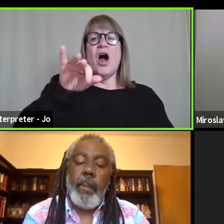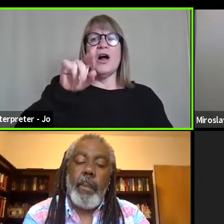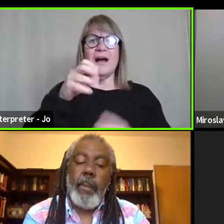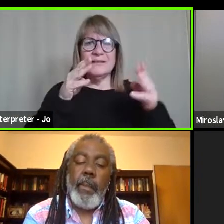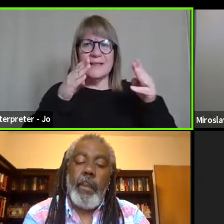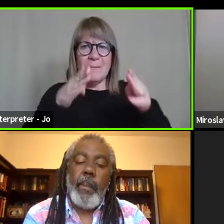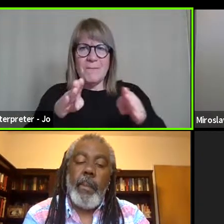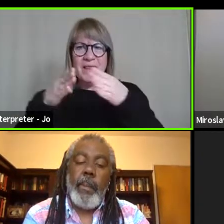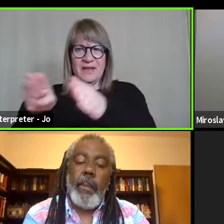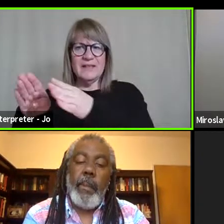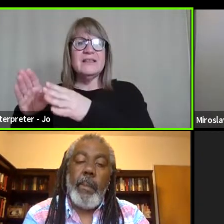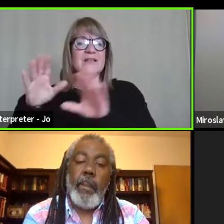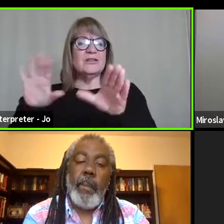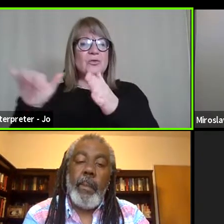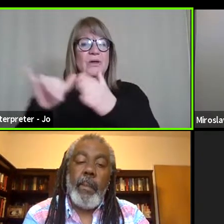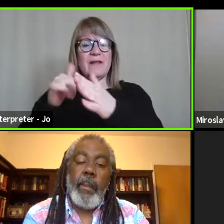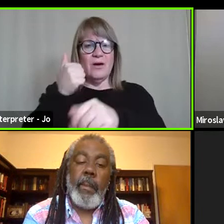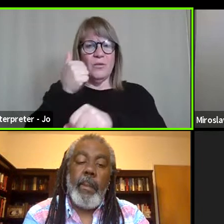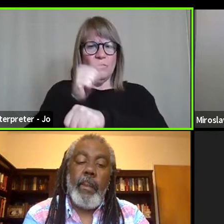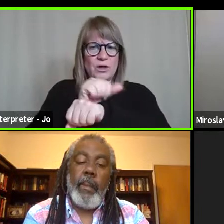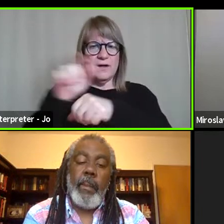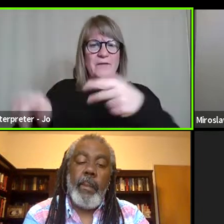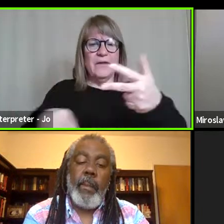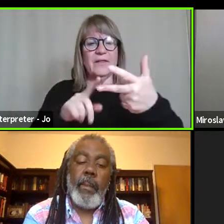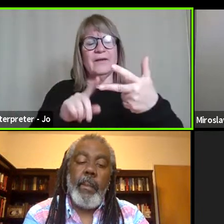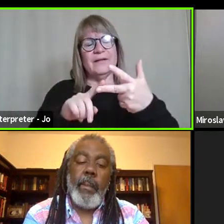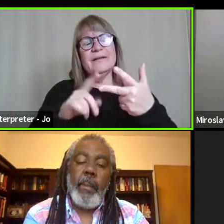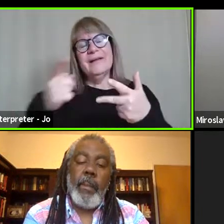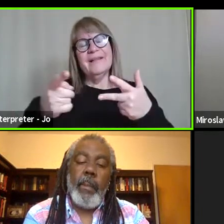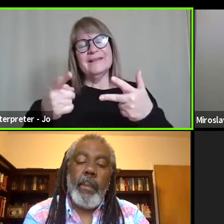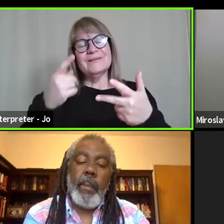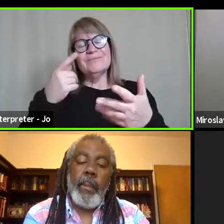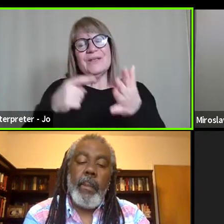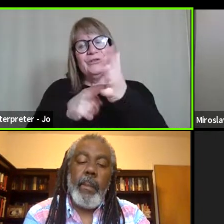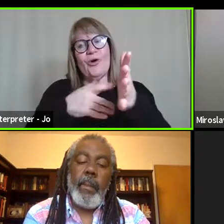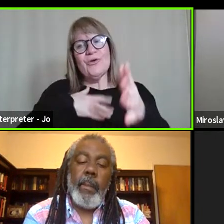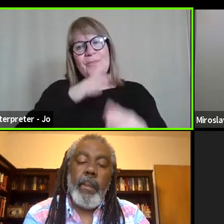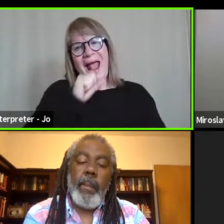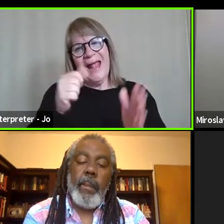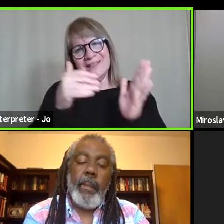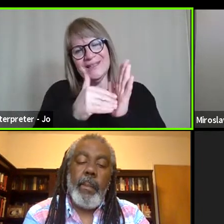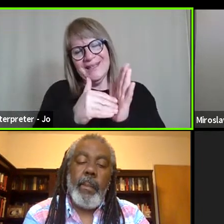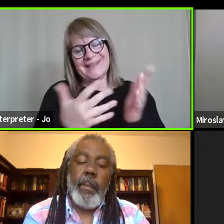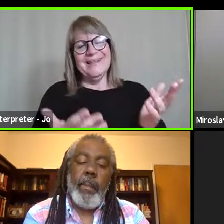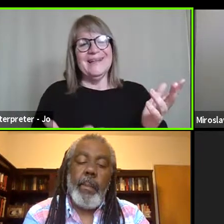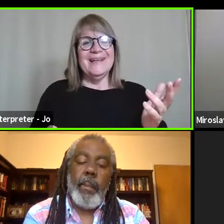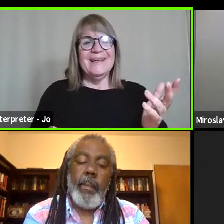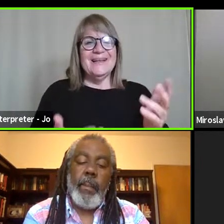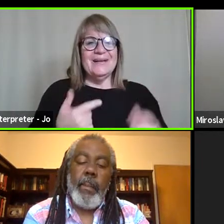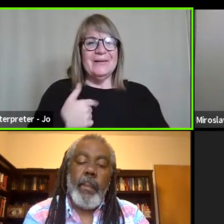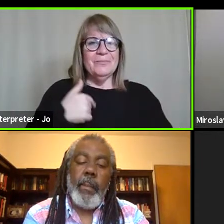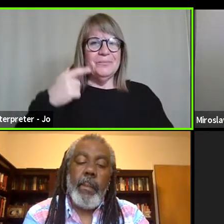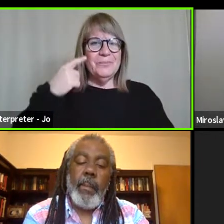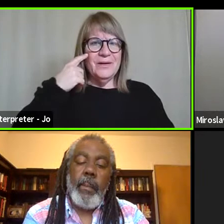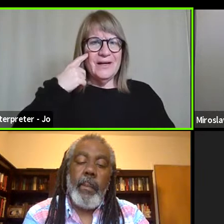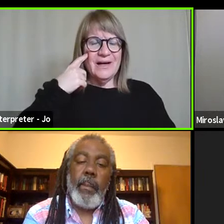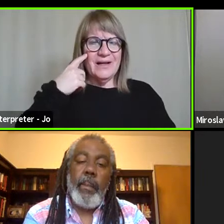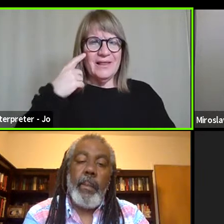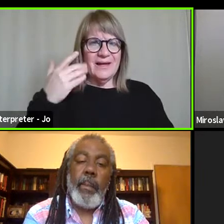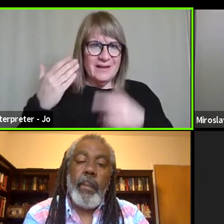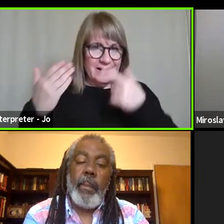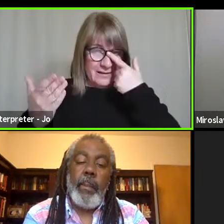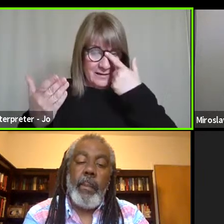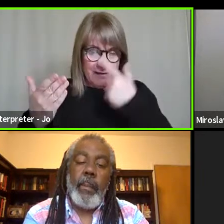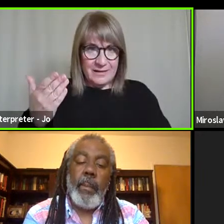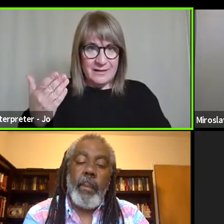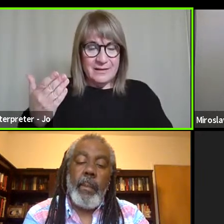work and then thirdly this also shows my age but i think the teach-in or maybe needs to be renamed for the present but